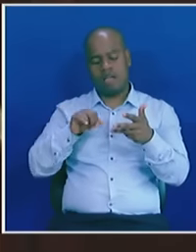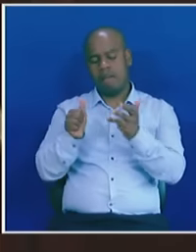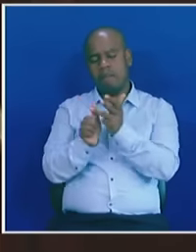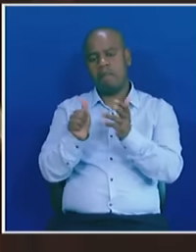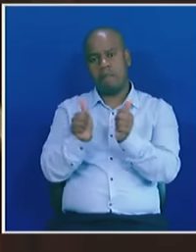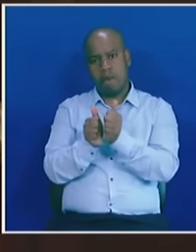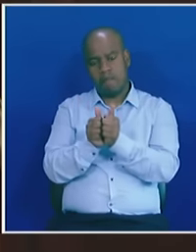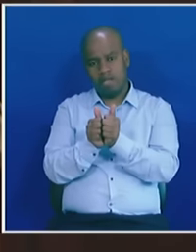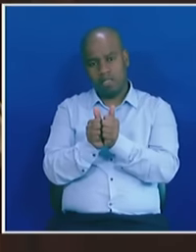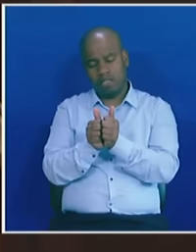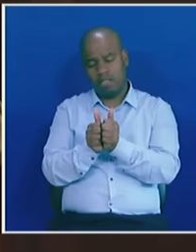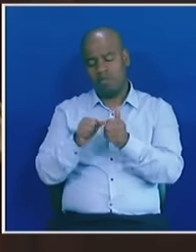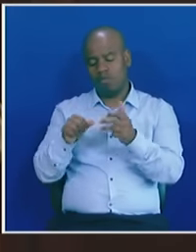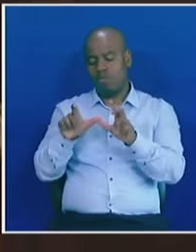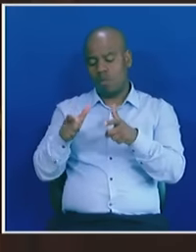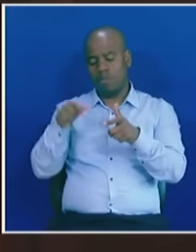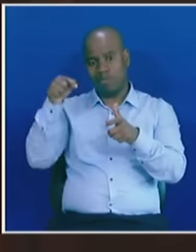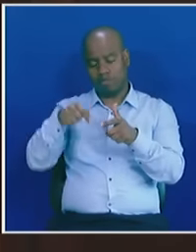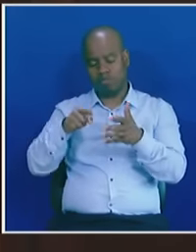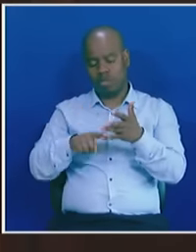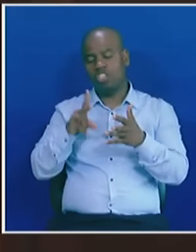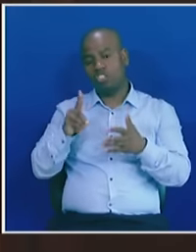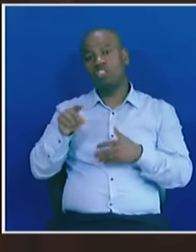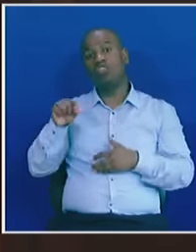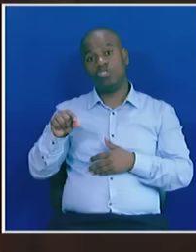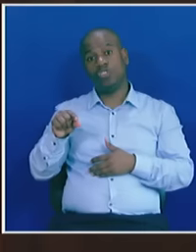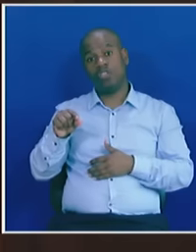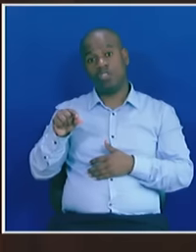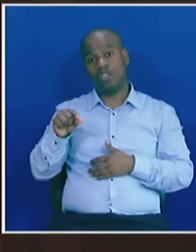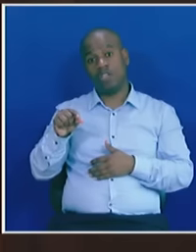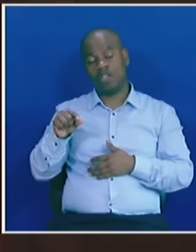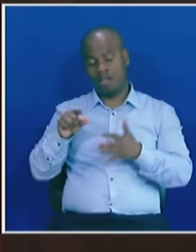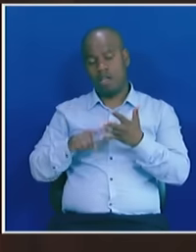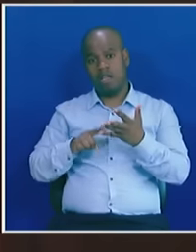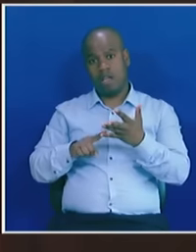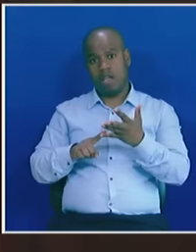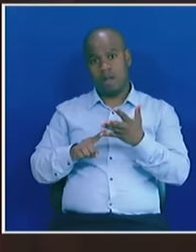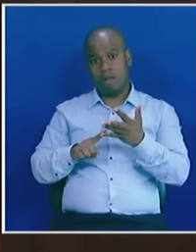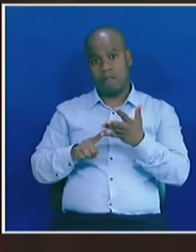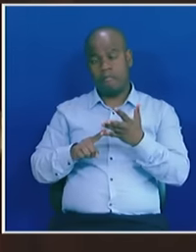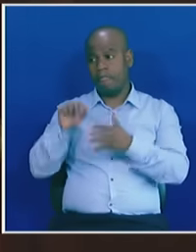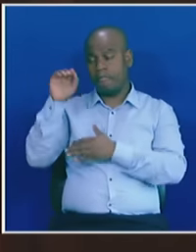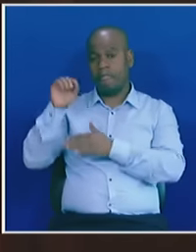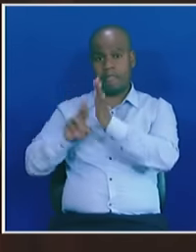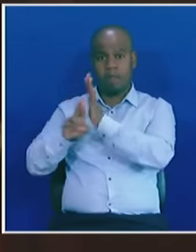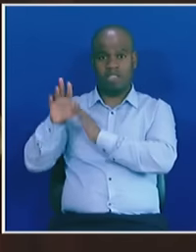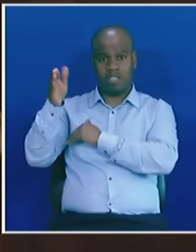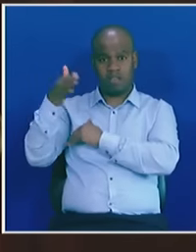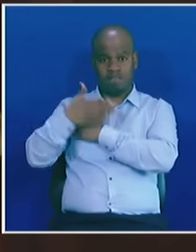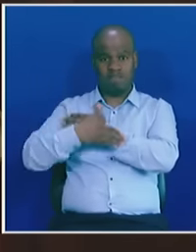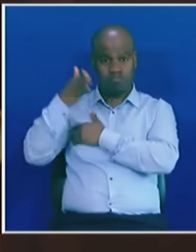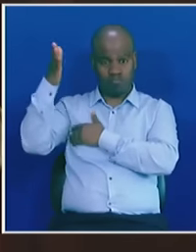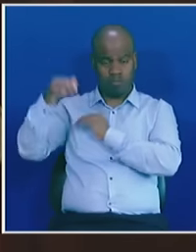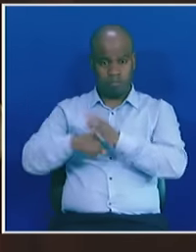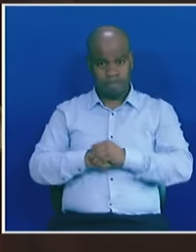JSCI, Director General of the State Security, Ambassador Sonto Kuje,